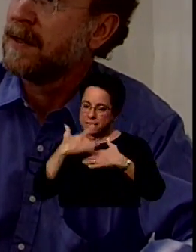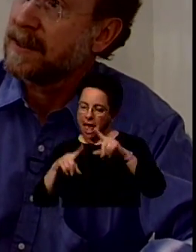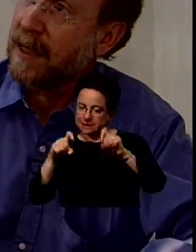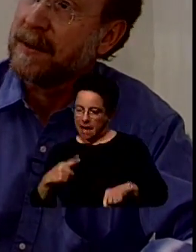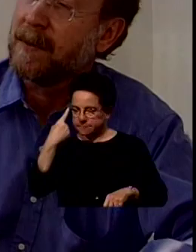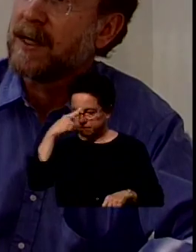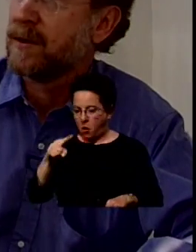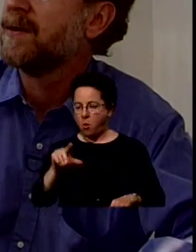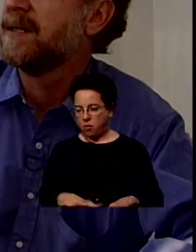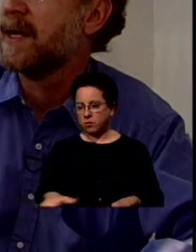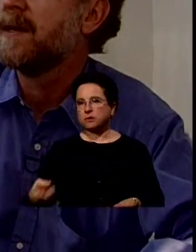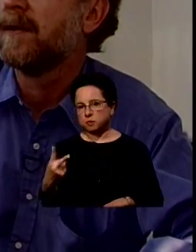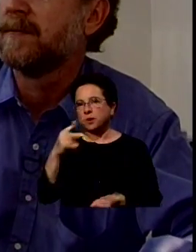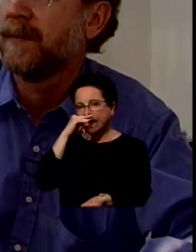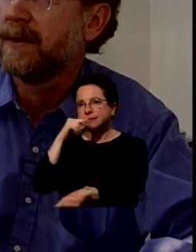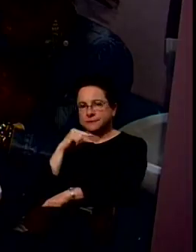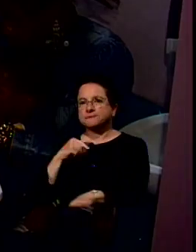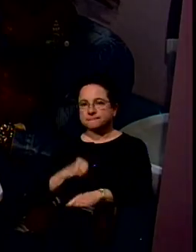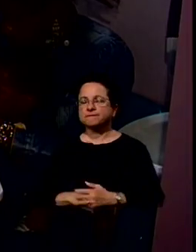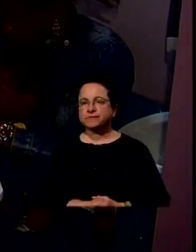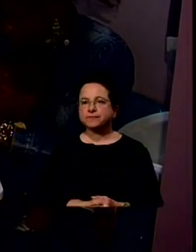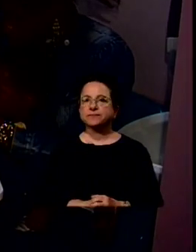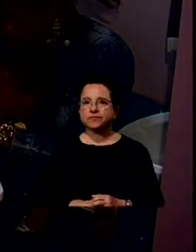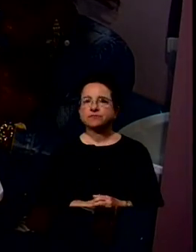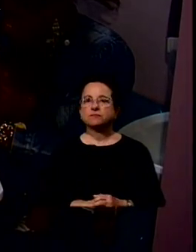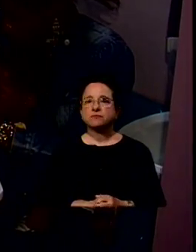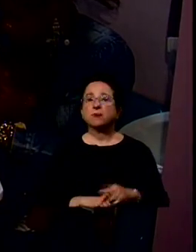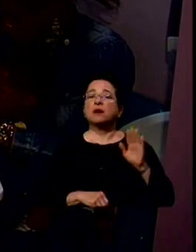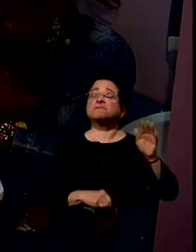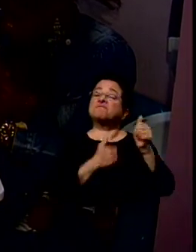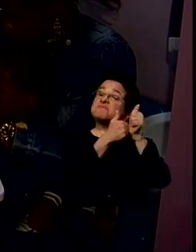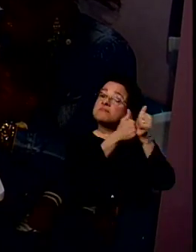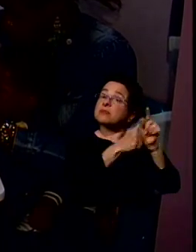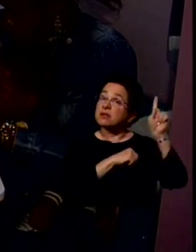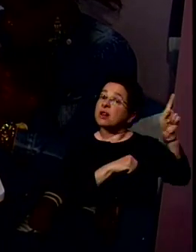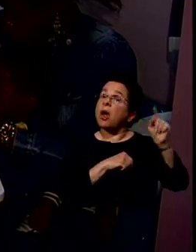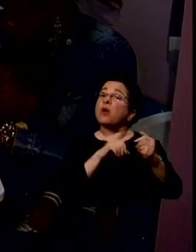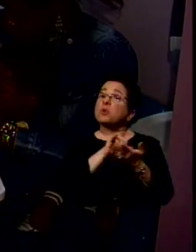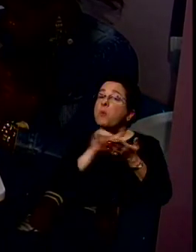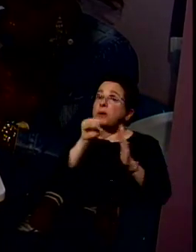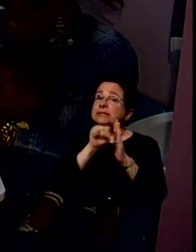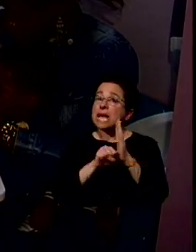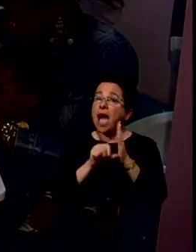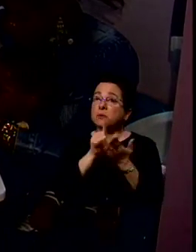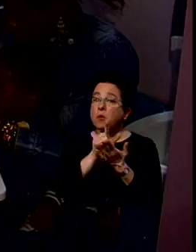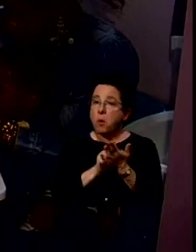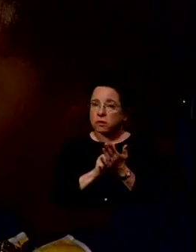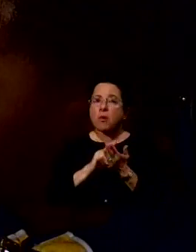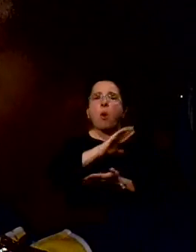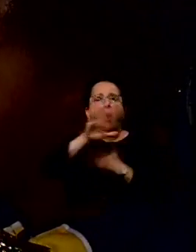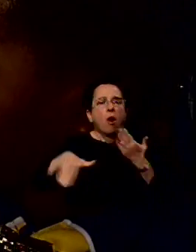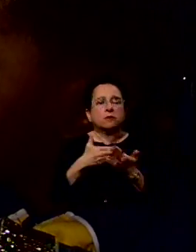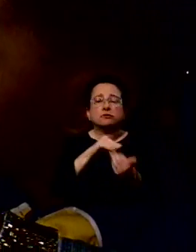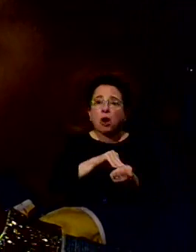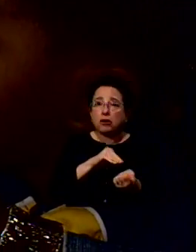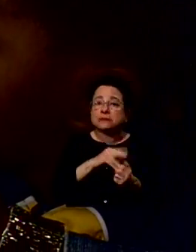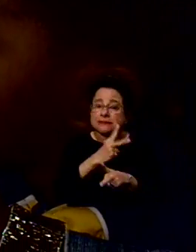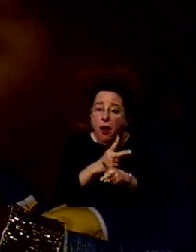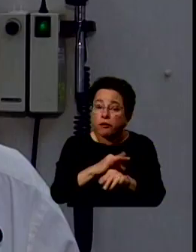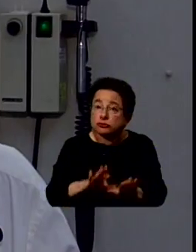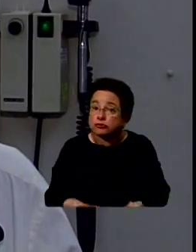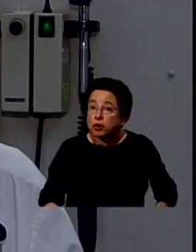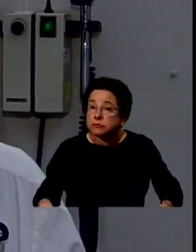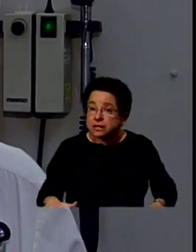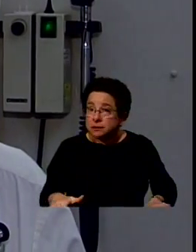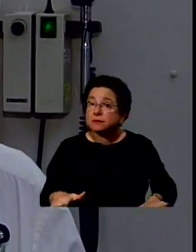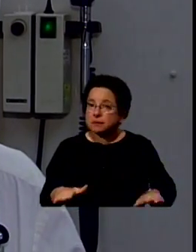down, and then the next step is to make sure that they stay down. The next step today is blood tests for Nyaja and Keith. By